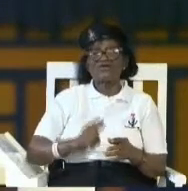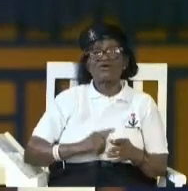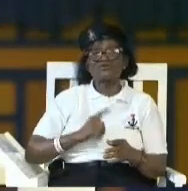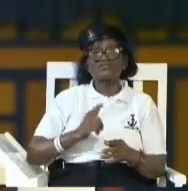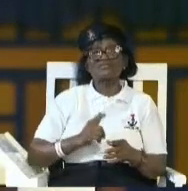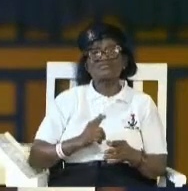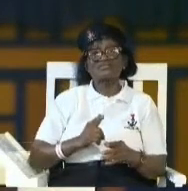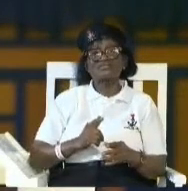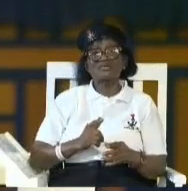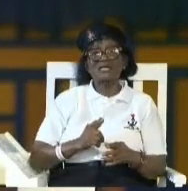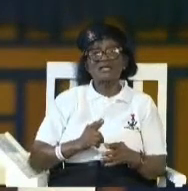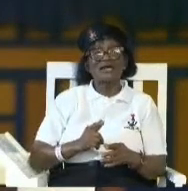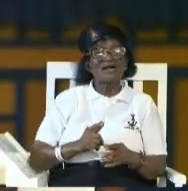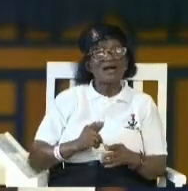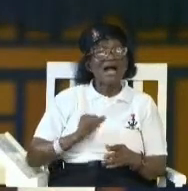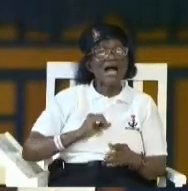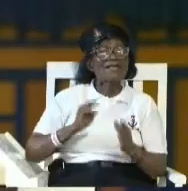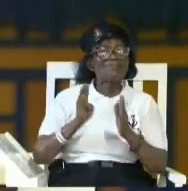and I met